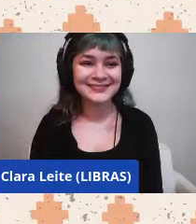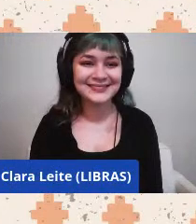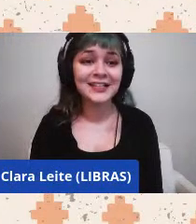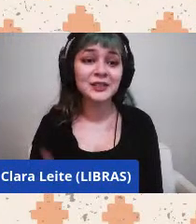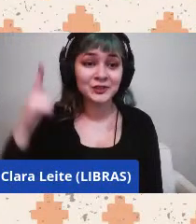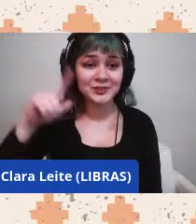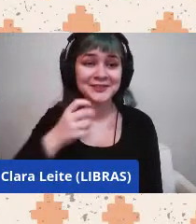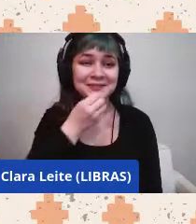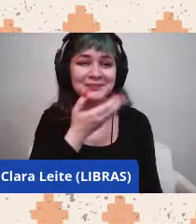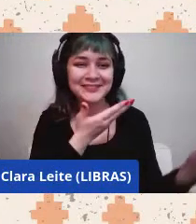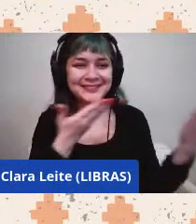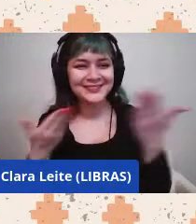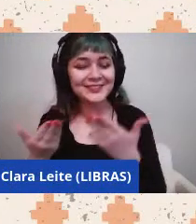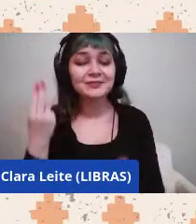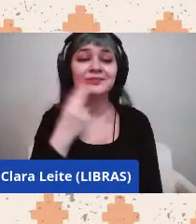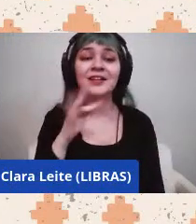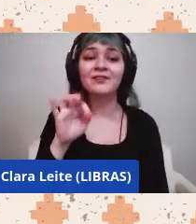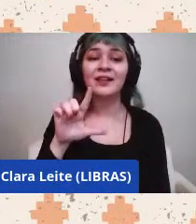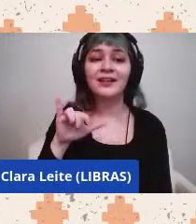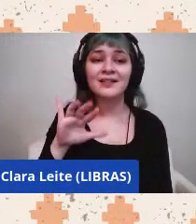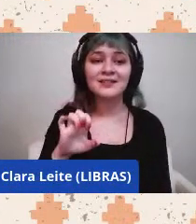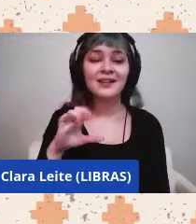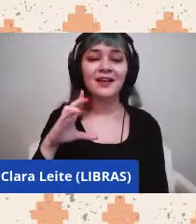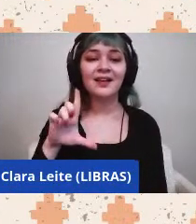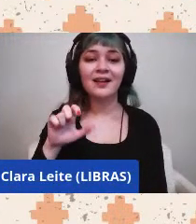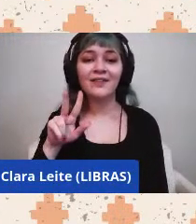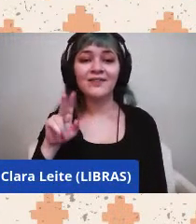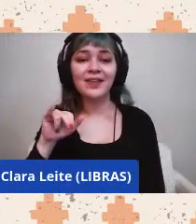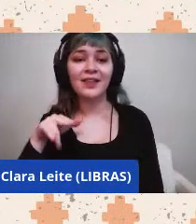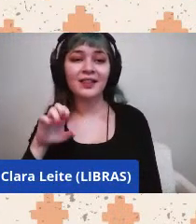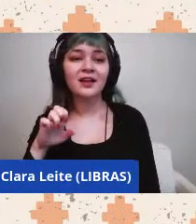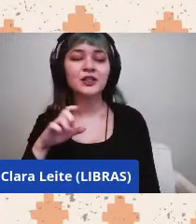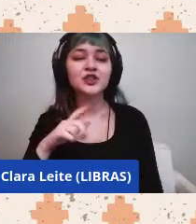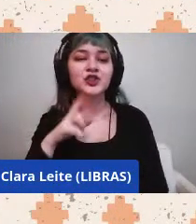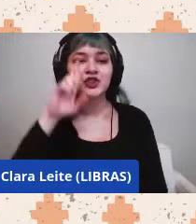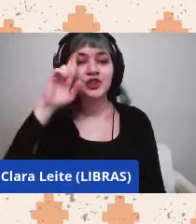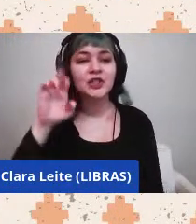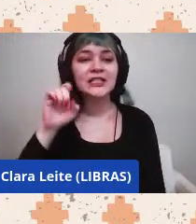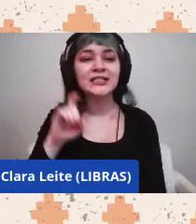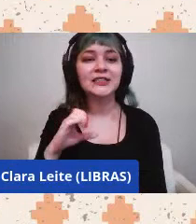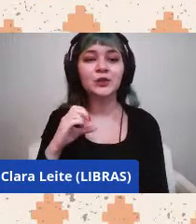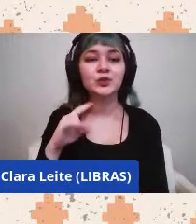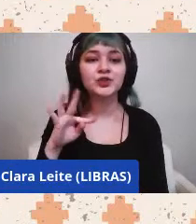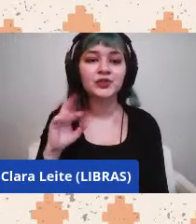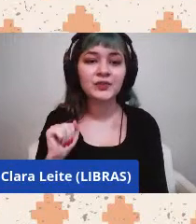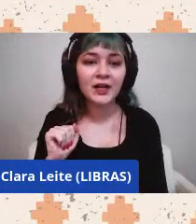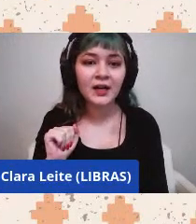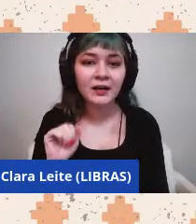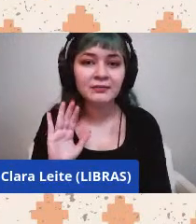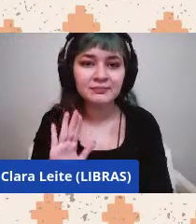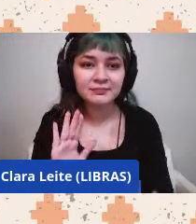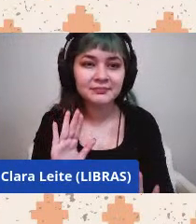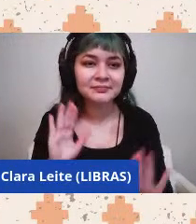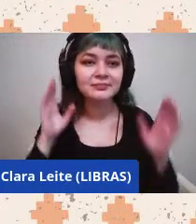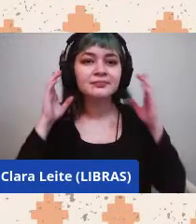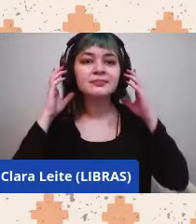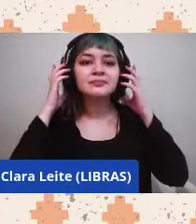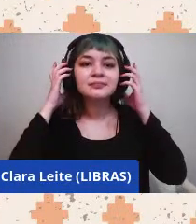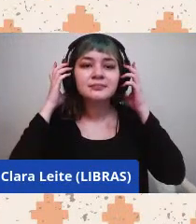Welcome. I am Felice Levine, Executive Director of the American Educational Commission.